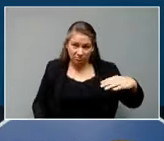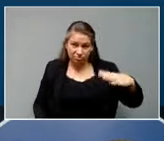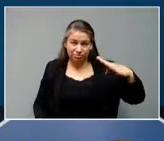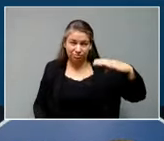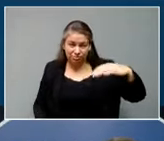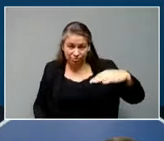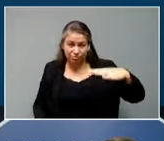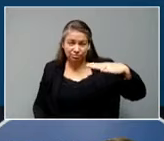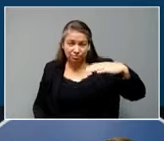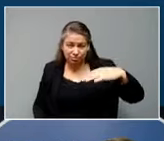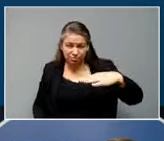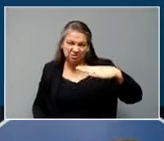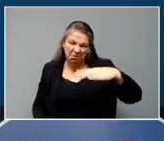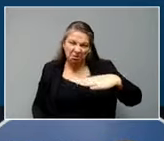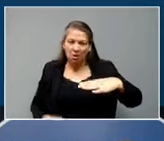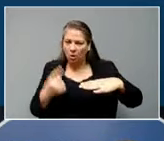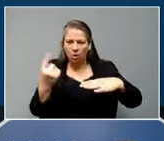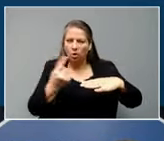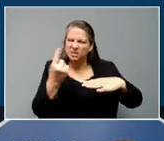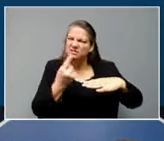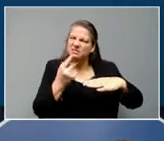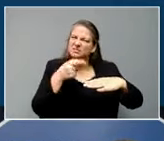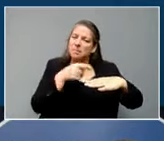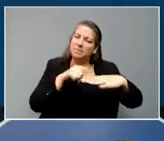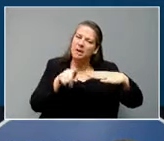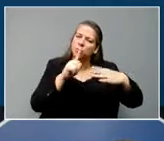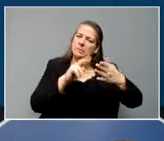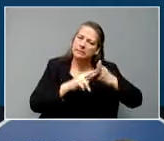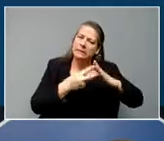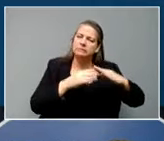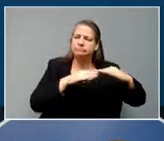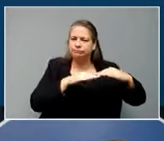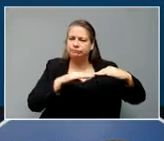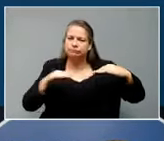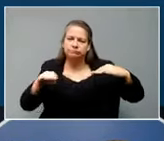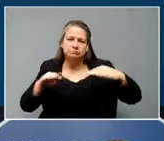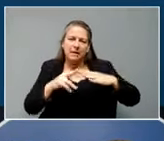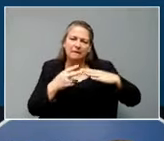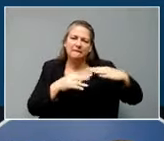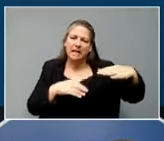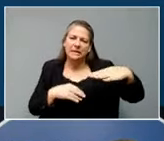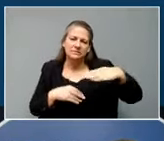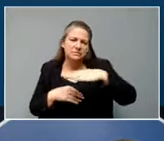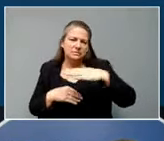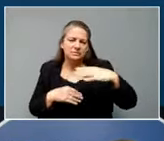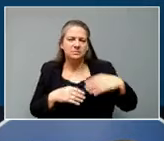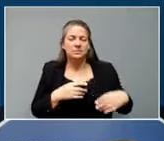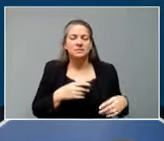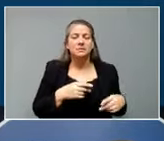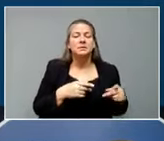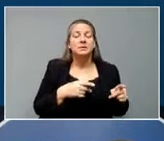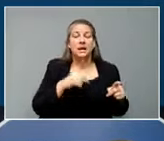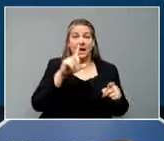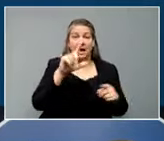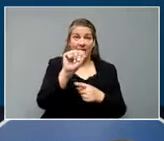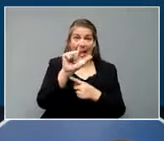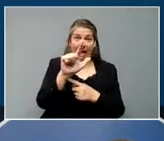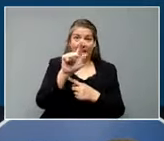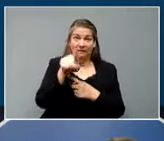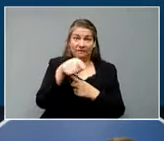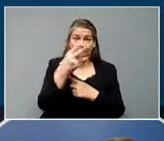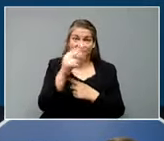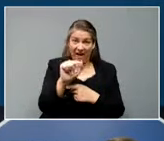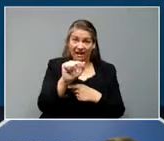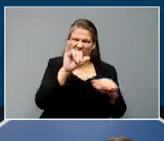numbers in between the fall surge and the Delta variant. So that's really the Alpha and the Delta.